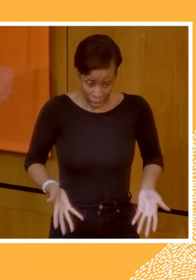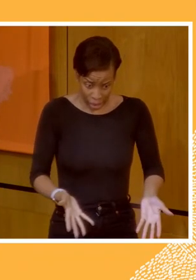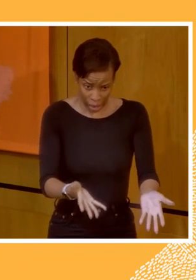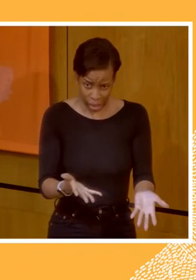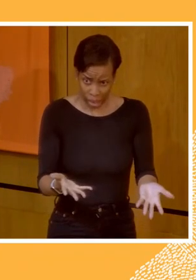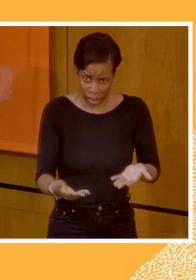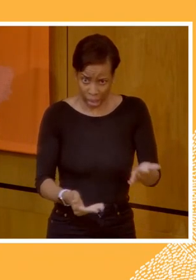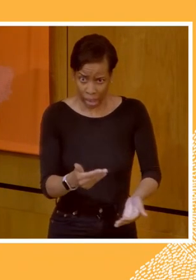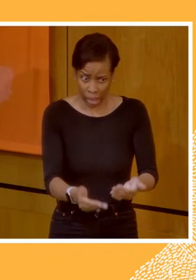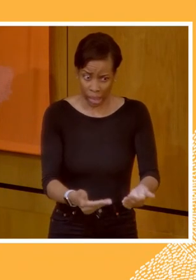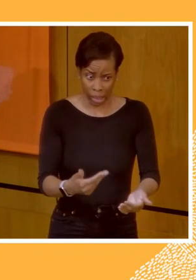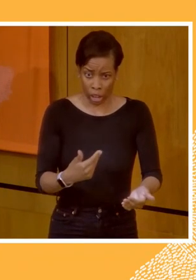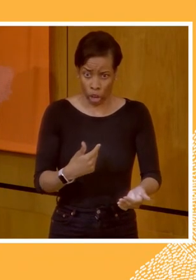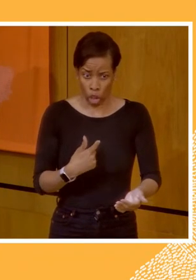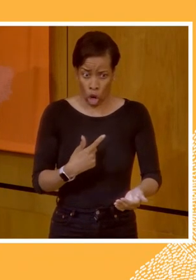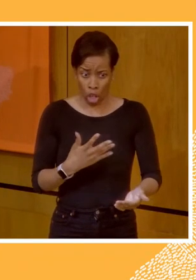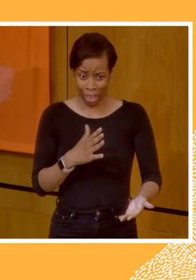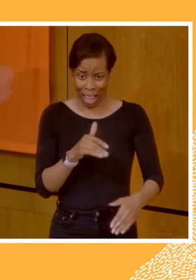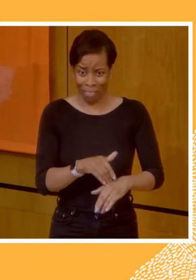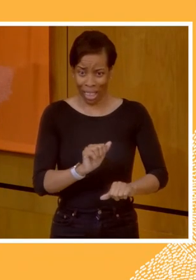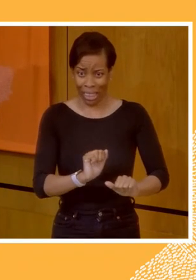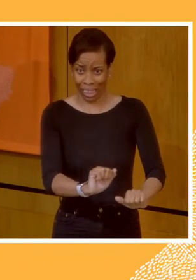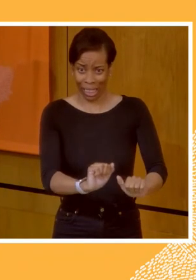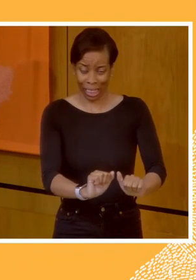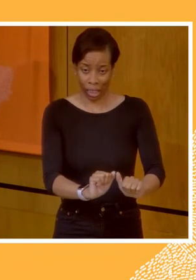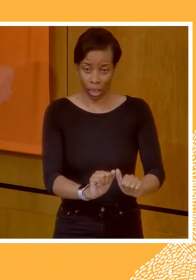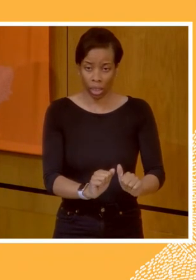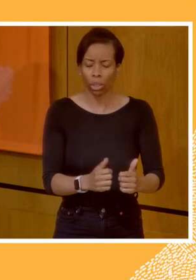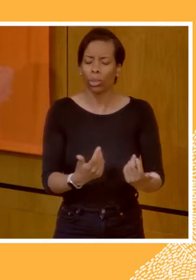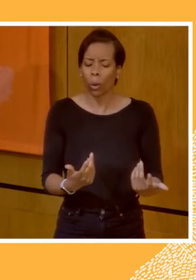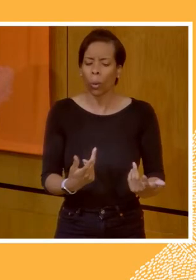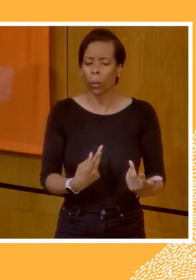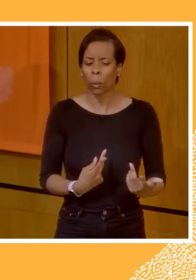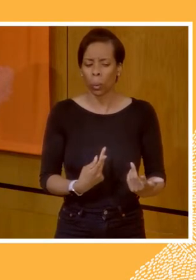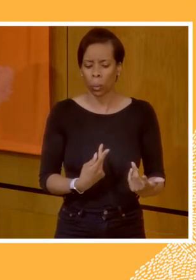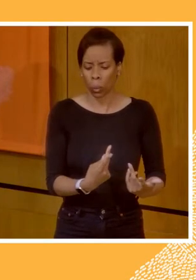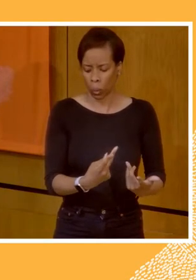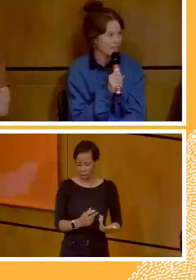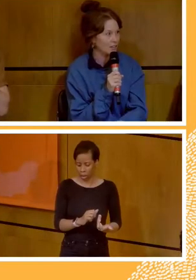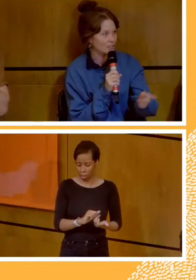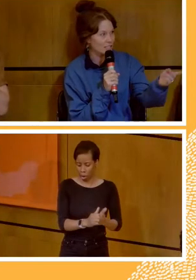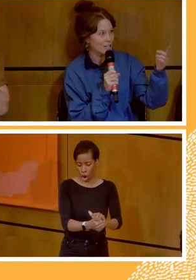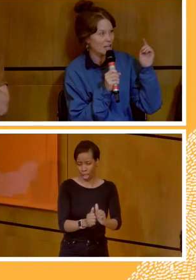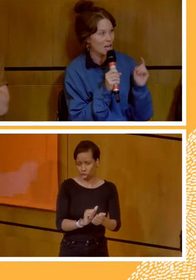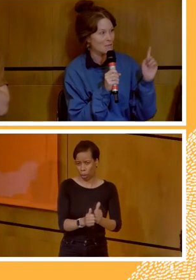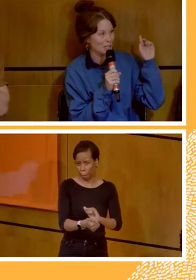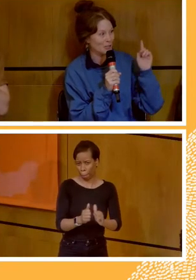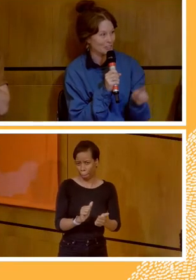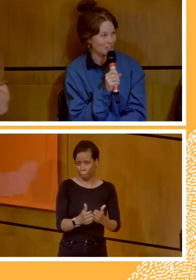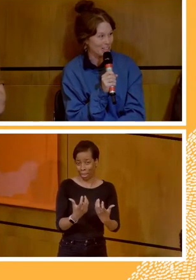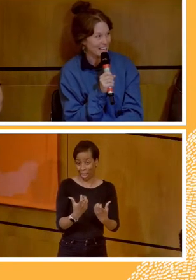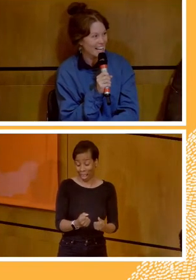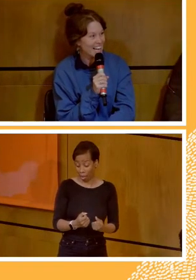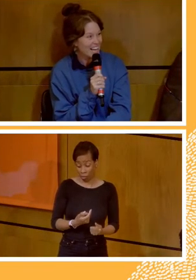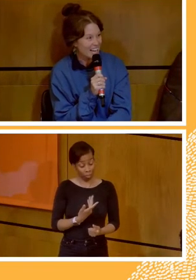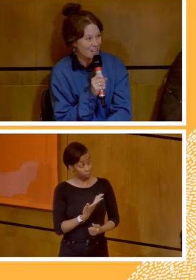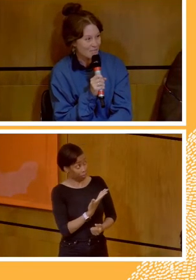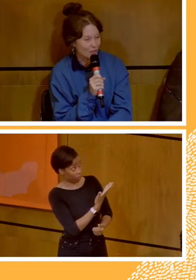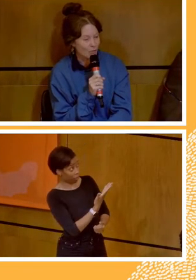recording. So I think it's worth saying that these partnerships, I mean, we can again see the Ogiek community there, I can see Emily on the